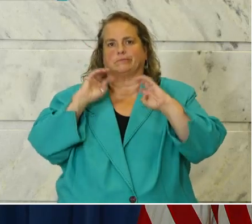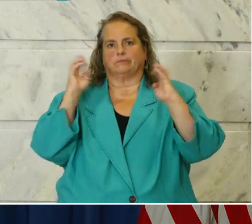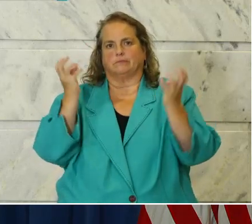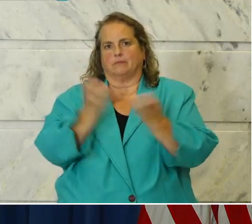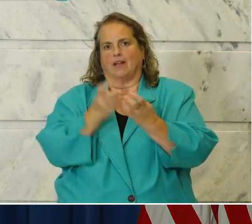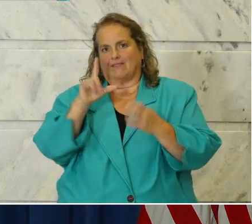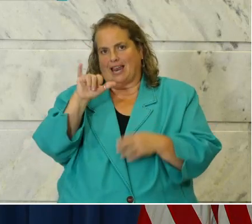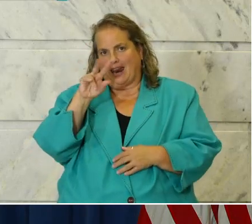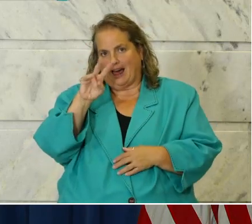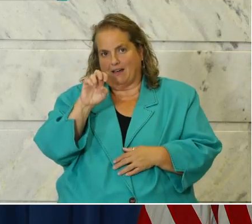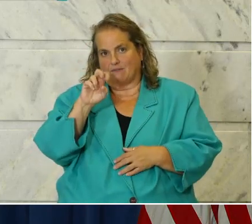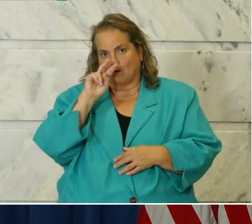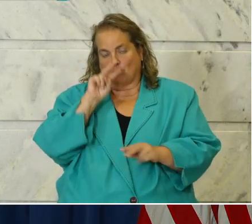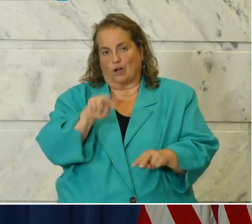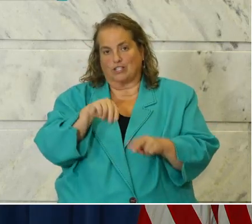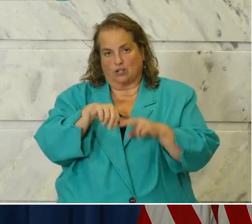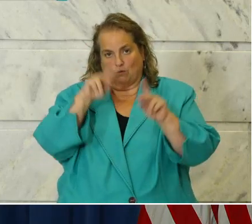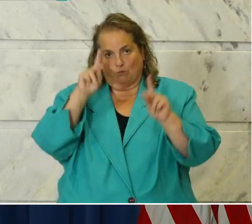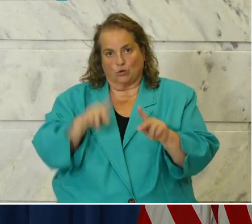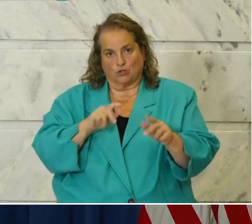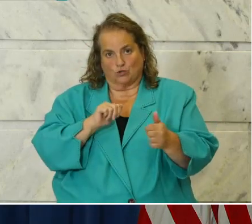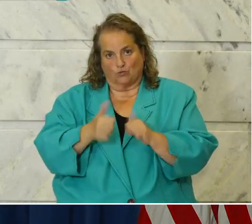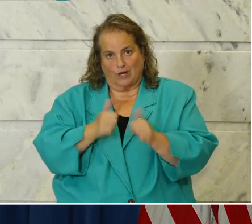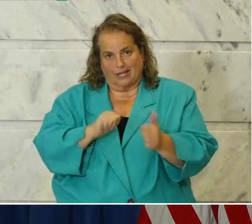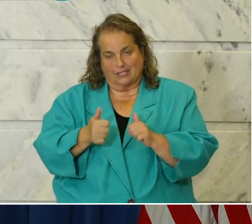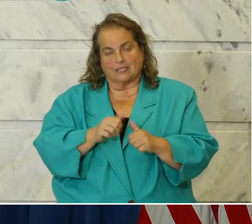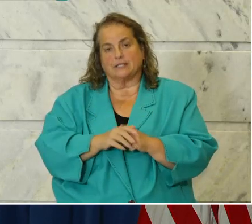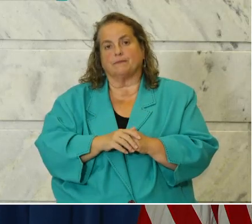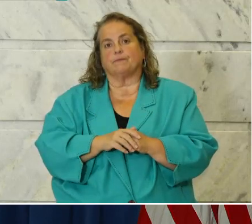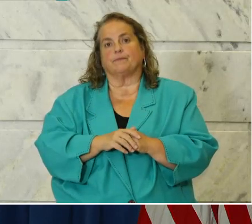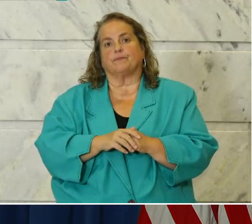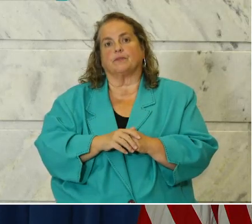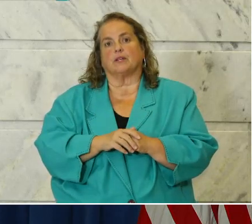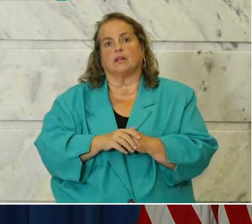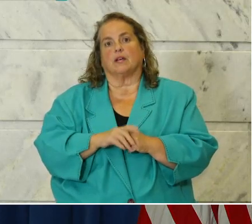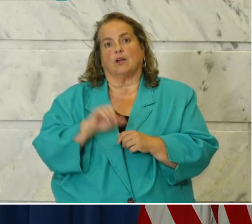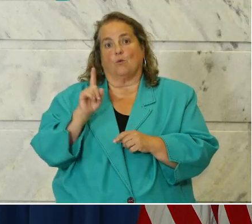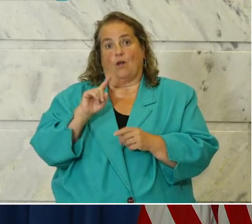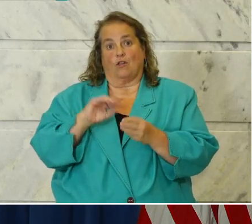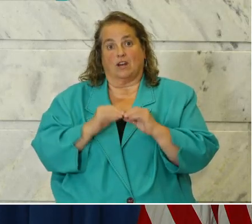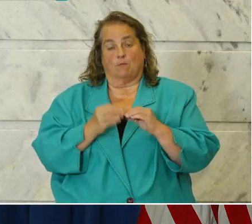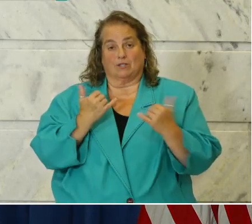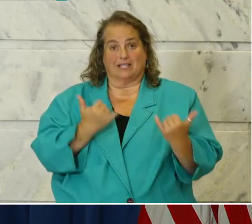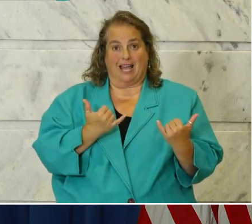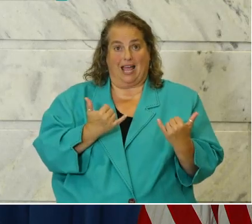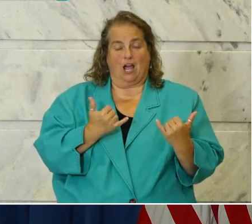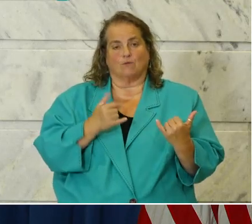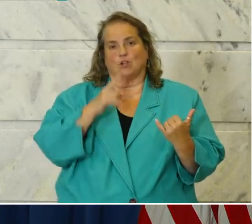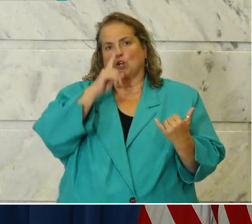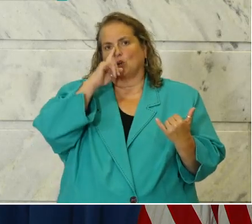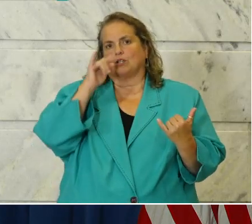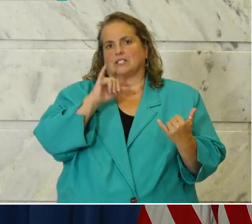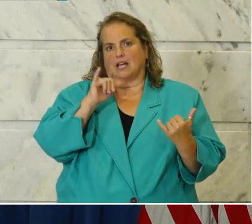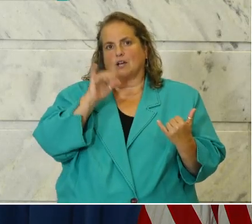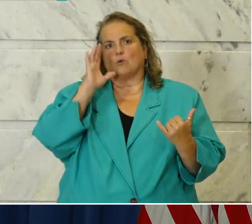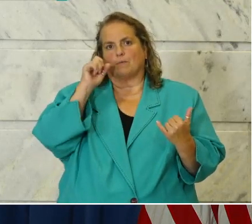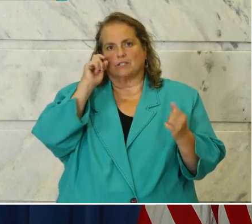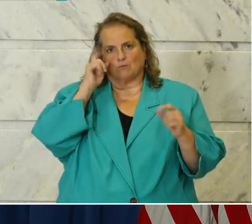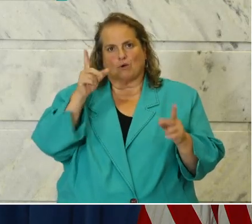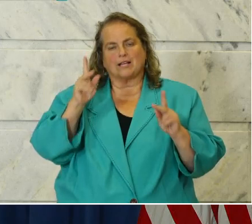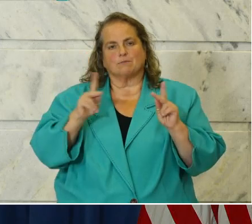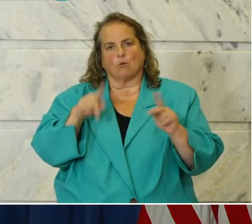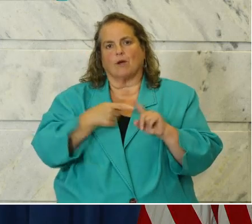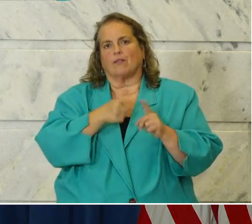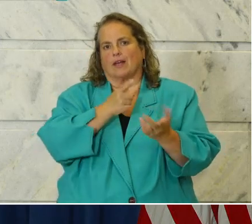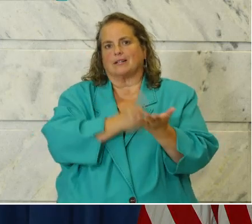live in-person viewing of the Derby. Where their numbers are already right now, I think would surprise people when they talk about them, but